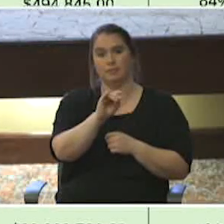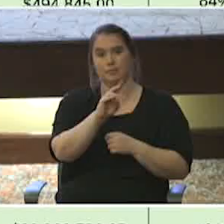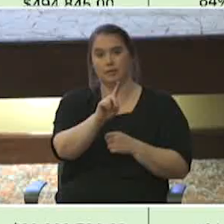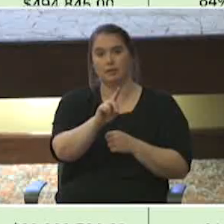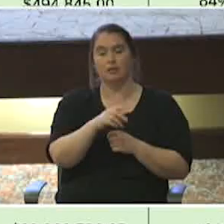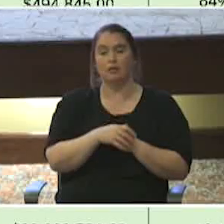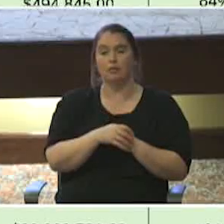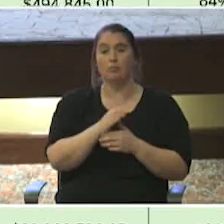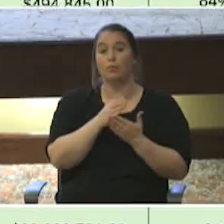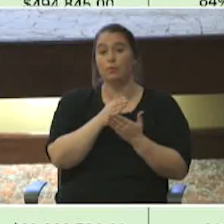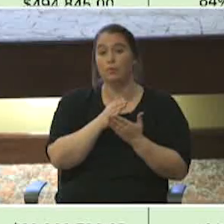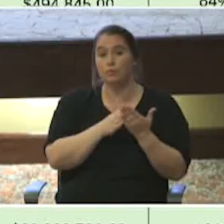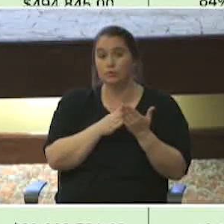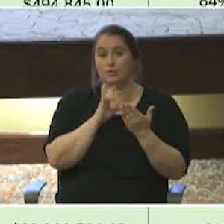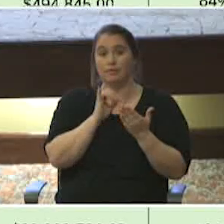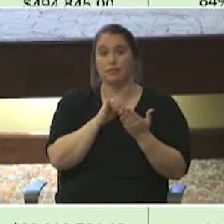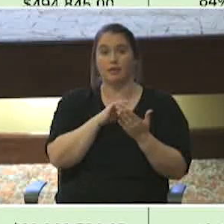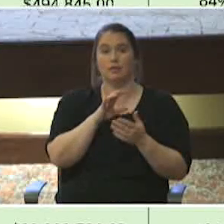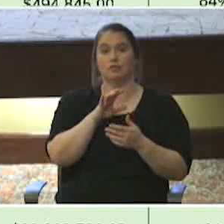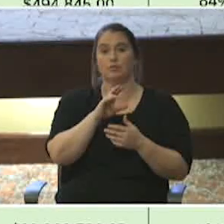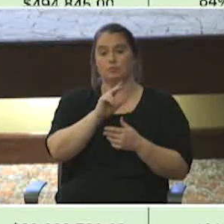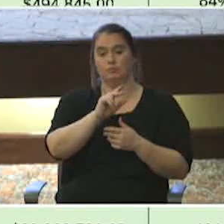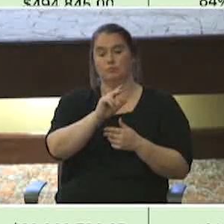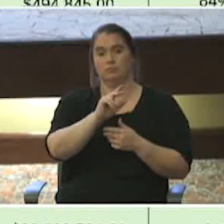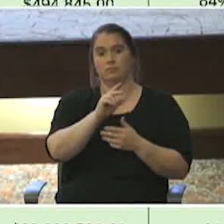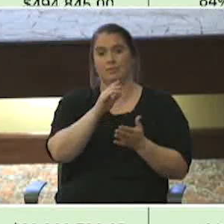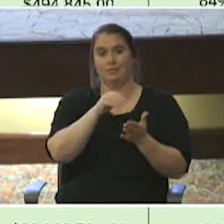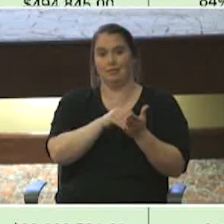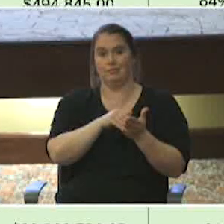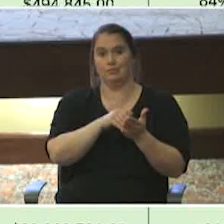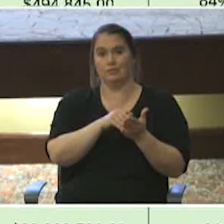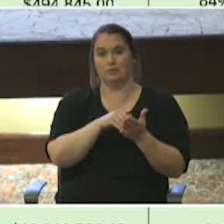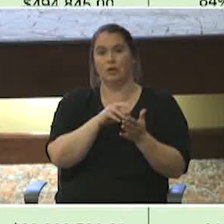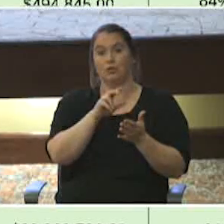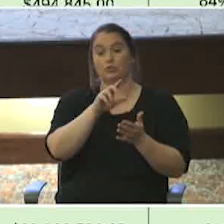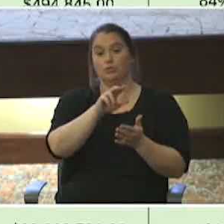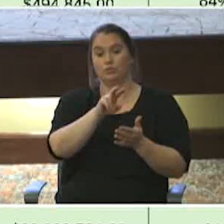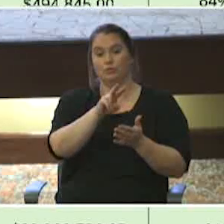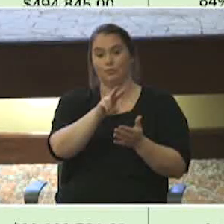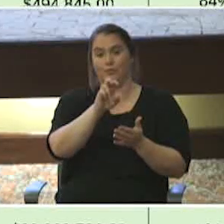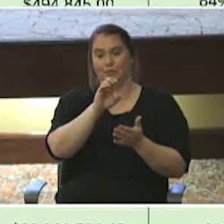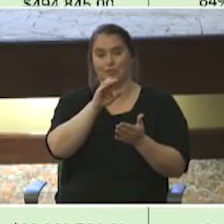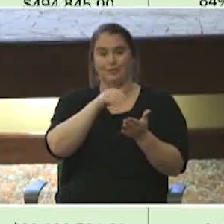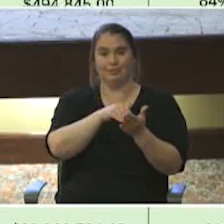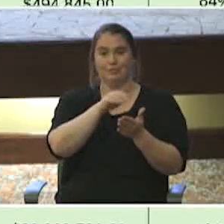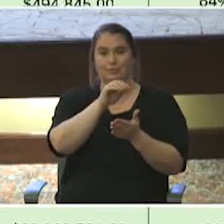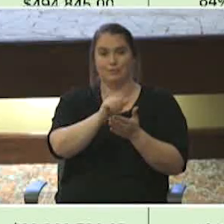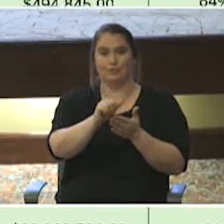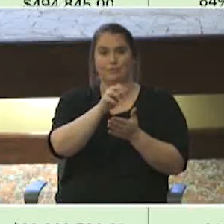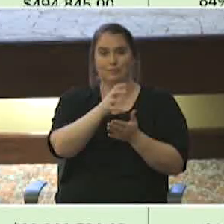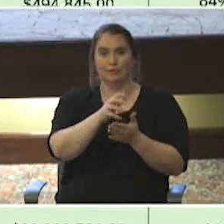portion, $15,000. There's an owner's allowance for $200,000.